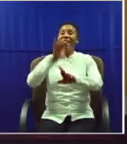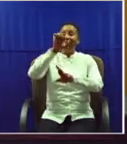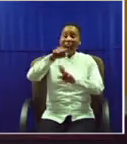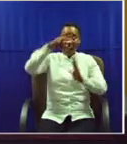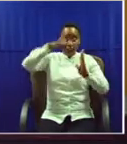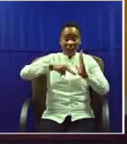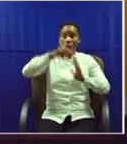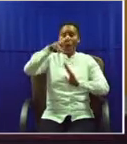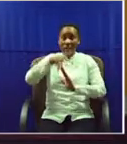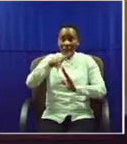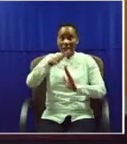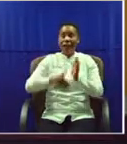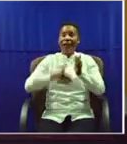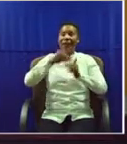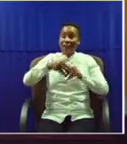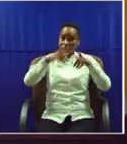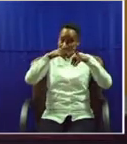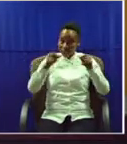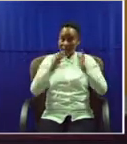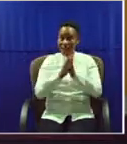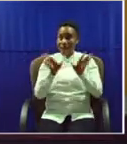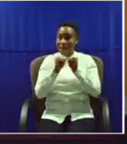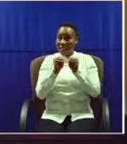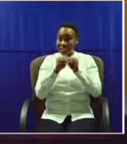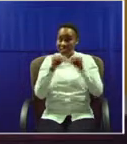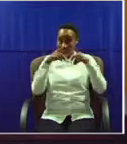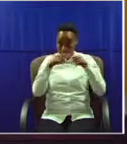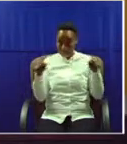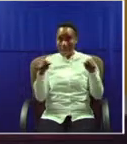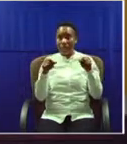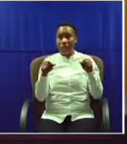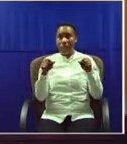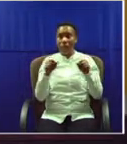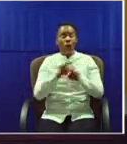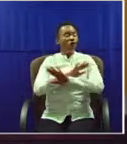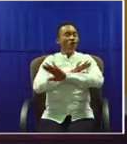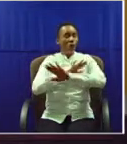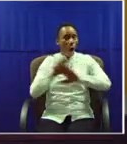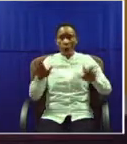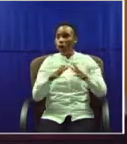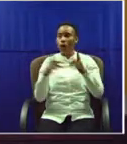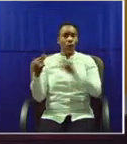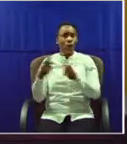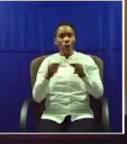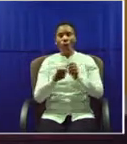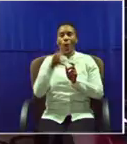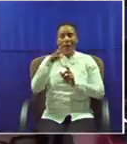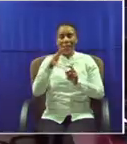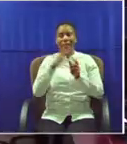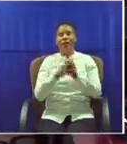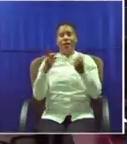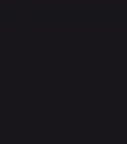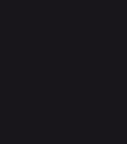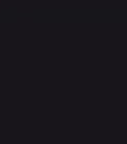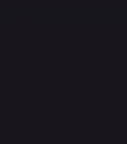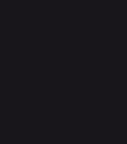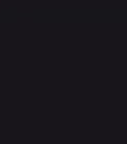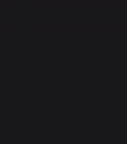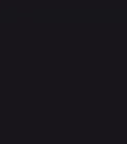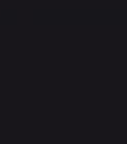will then finish and adjourn the meeting. You are not going to do what you did yesterday. In fact,